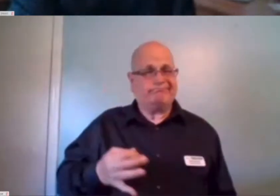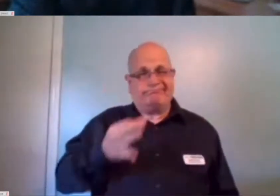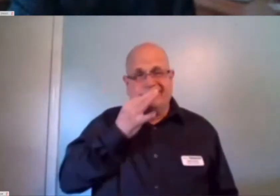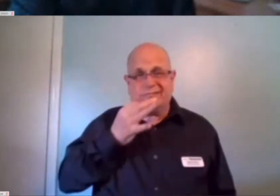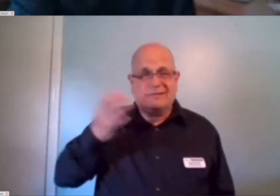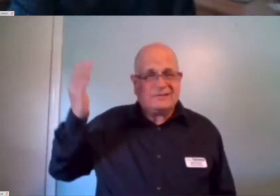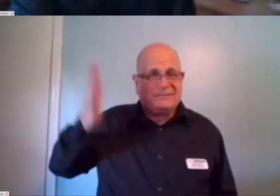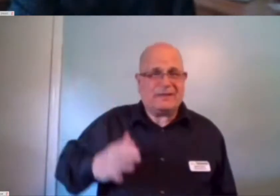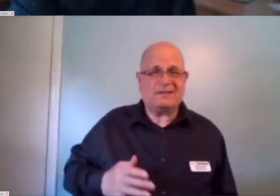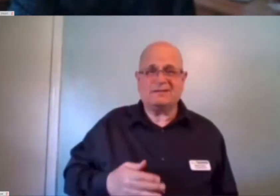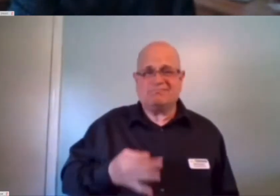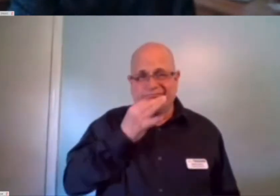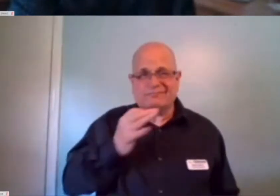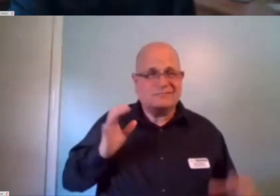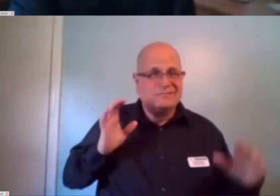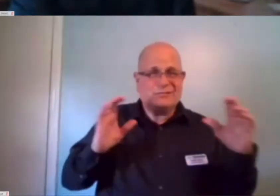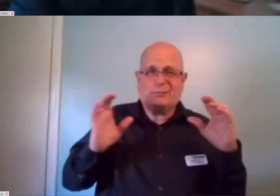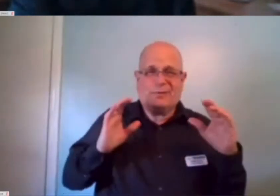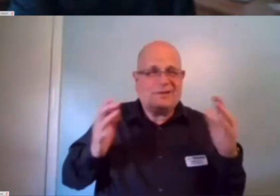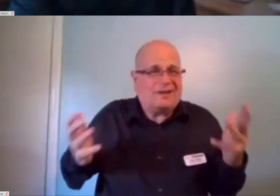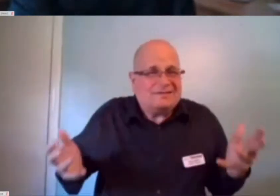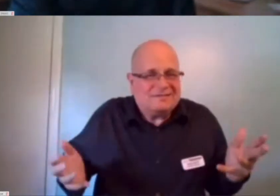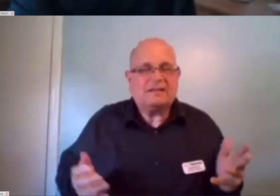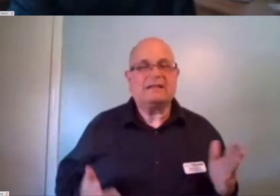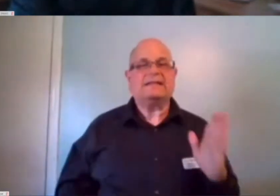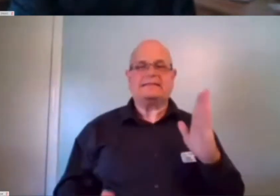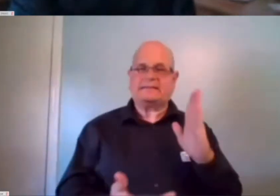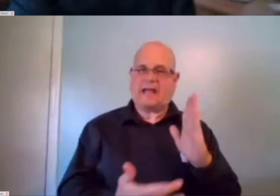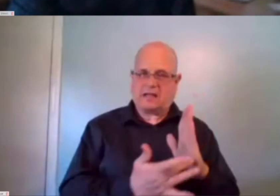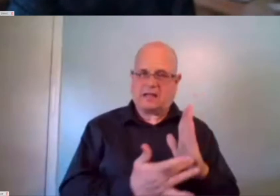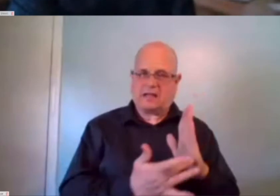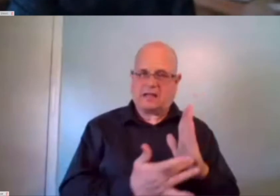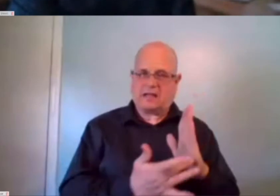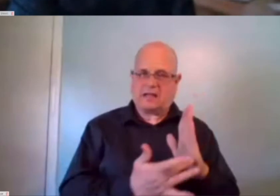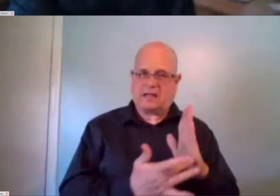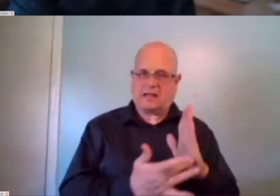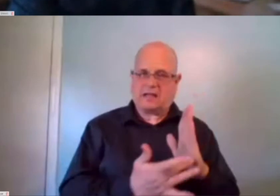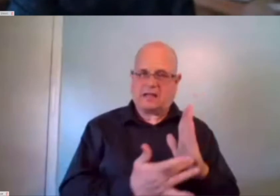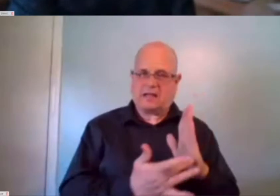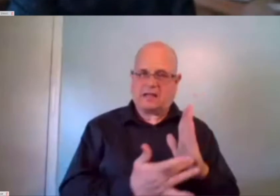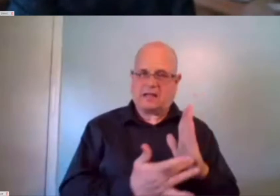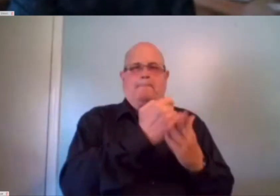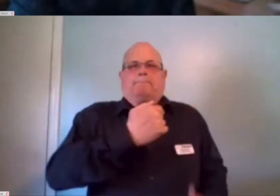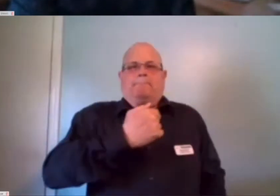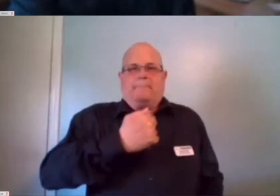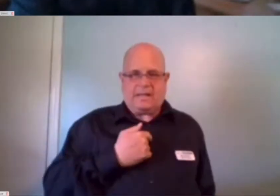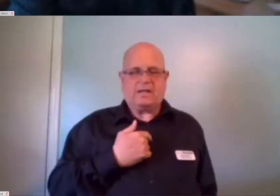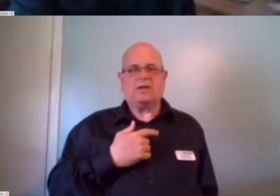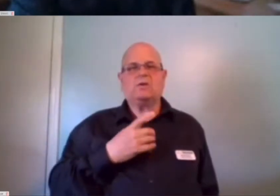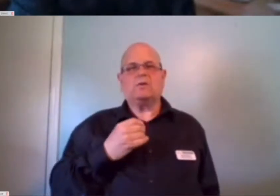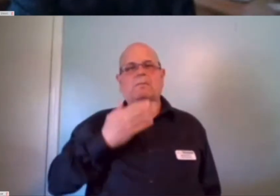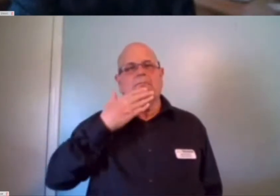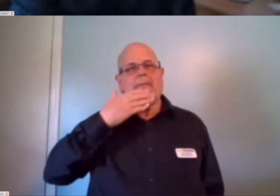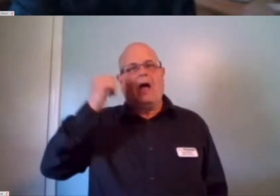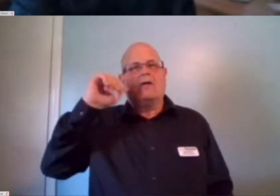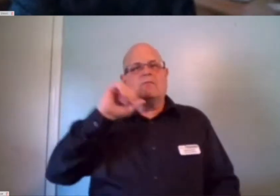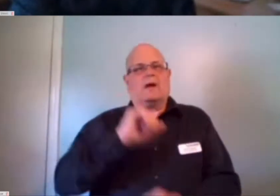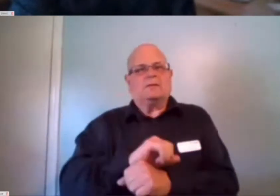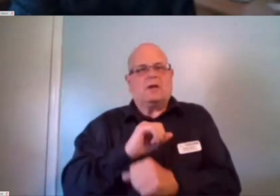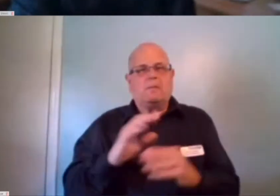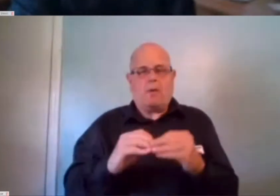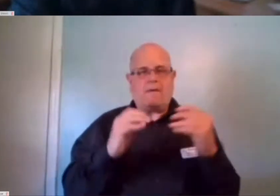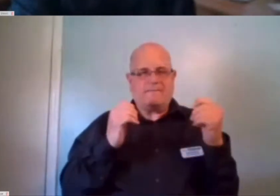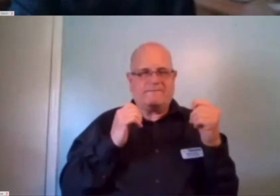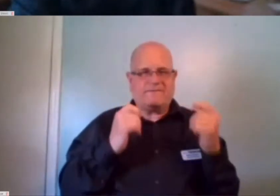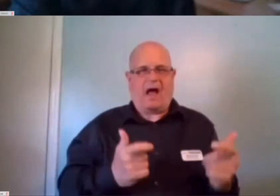great communicator. It just so happens that technology exists, and all of a sudden I can do my job way faster, way